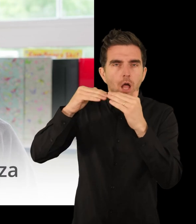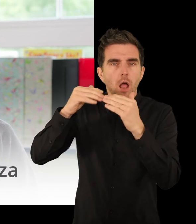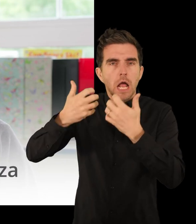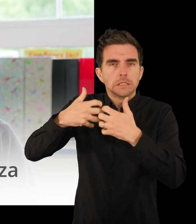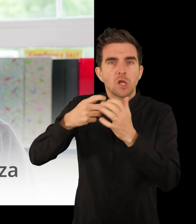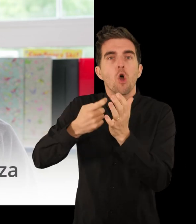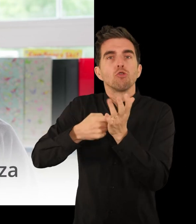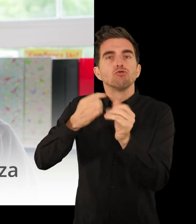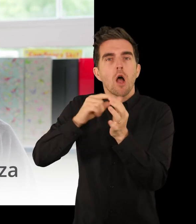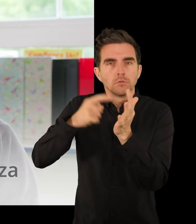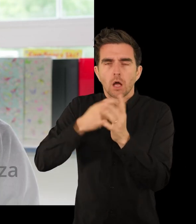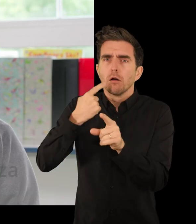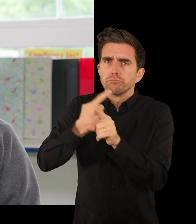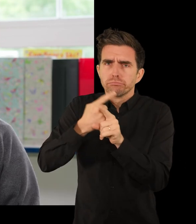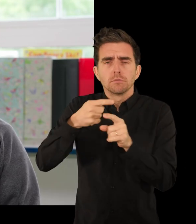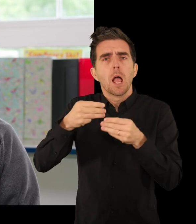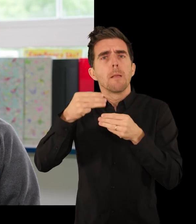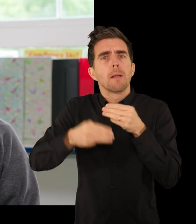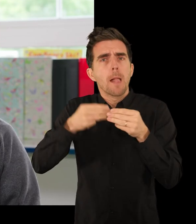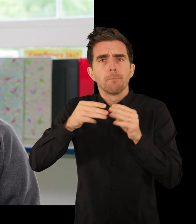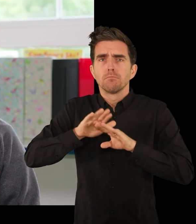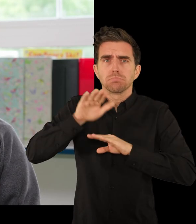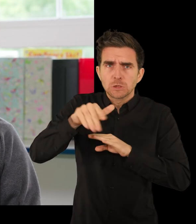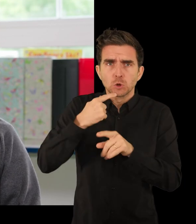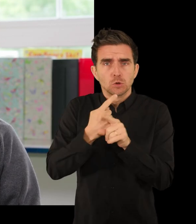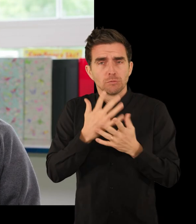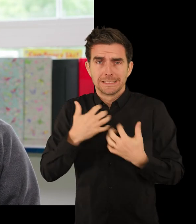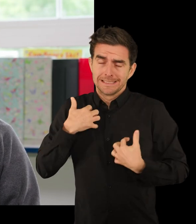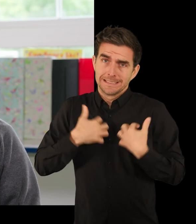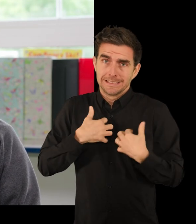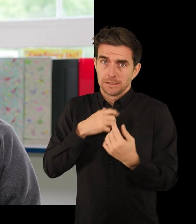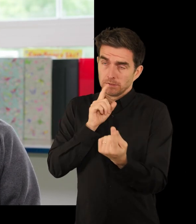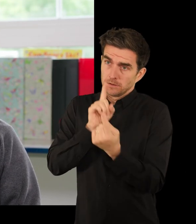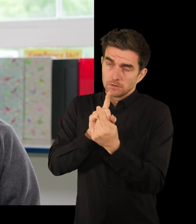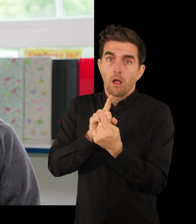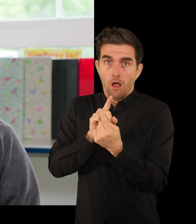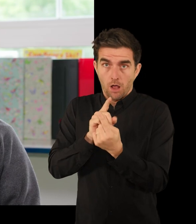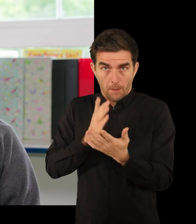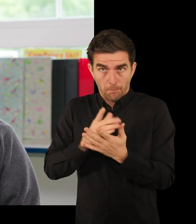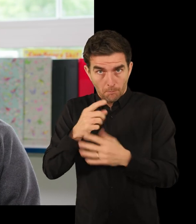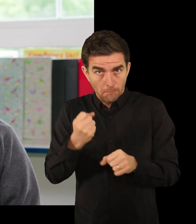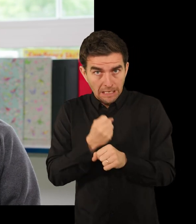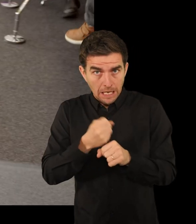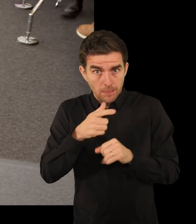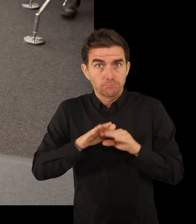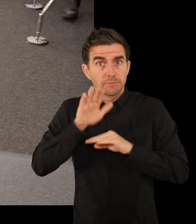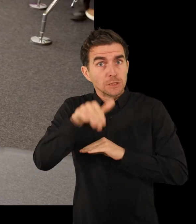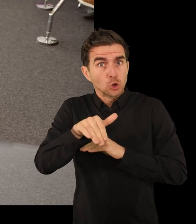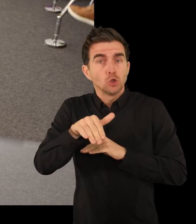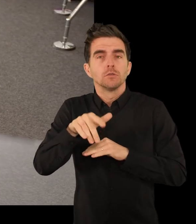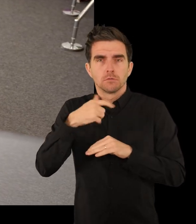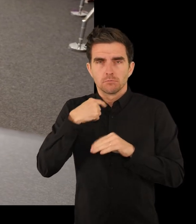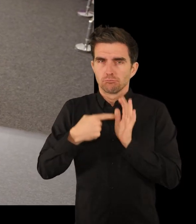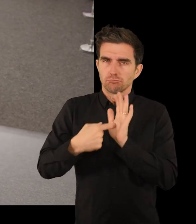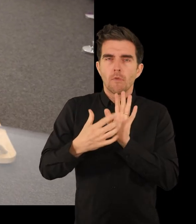Astronomical engineer Roger, who spoke about the Millennium Bridge. It was exciting to meet the person who made the bridge. I've made a